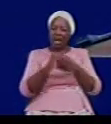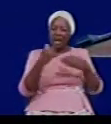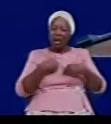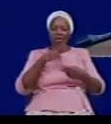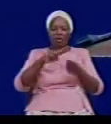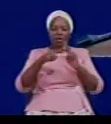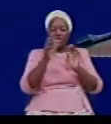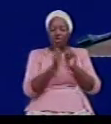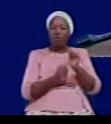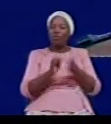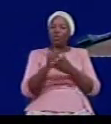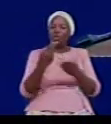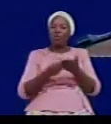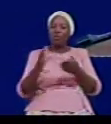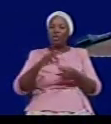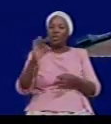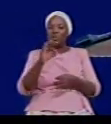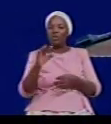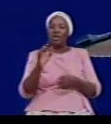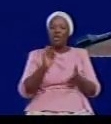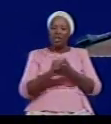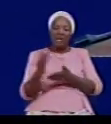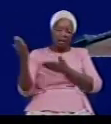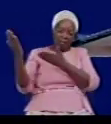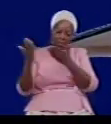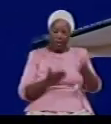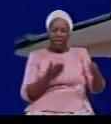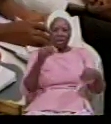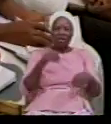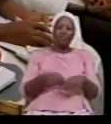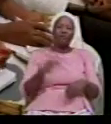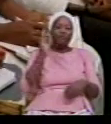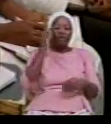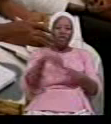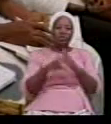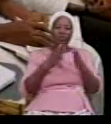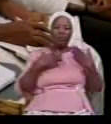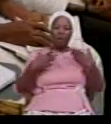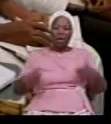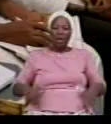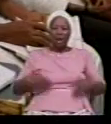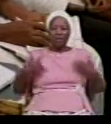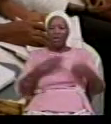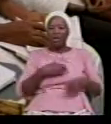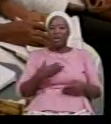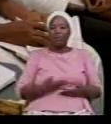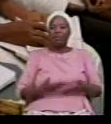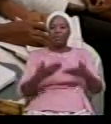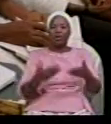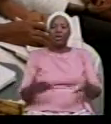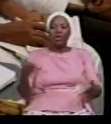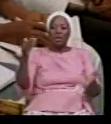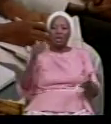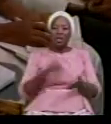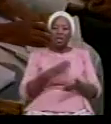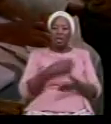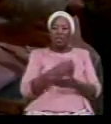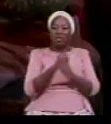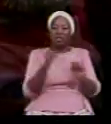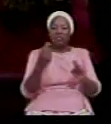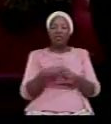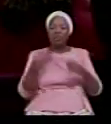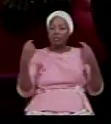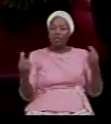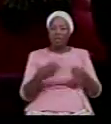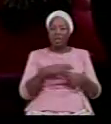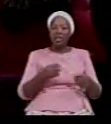Spirit, who bears fruit in our lives, they are born again and they can testify by the word of the Spirit that they are